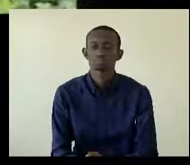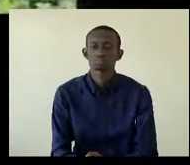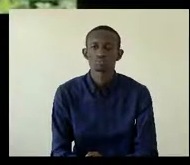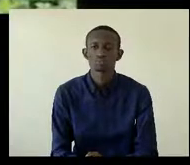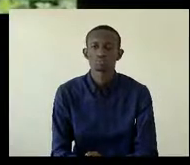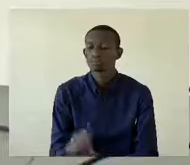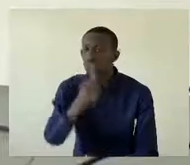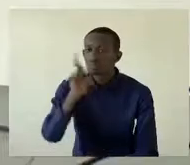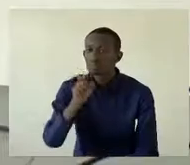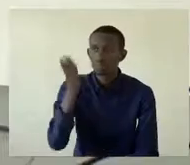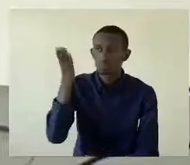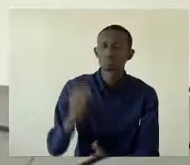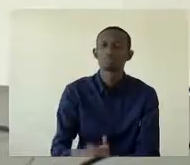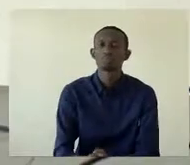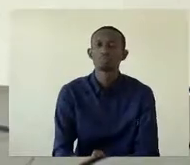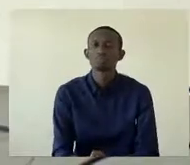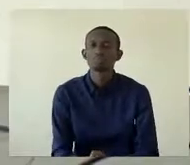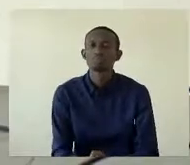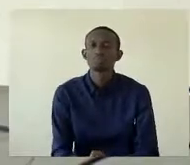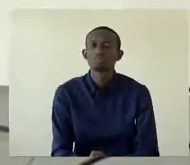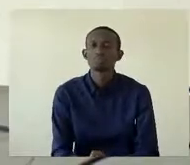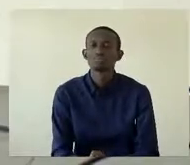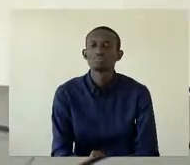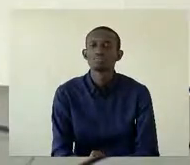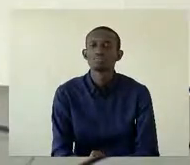The question now has to be,